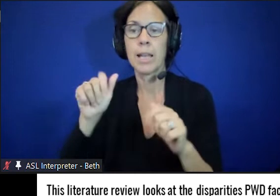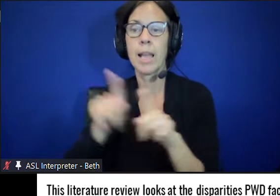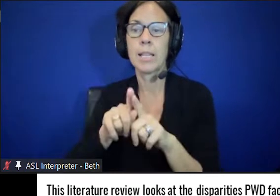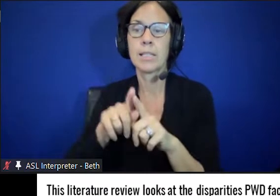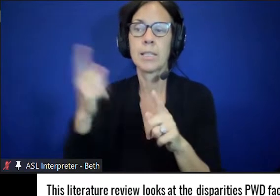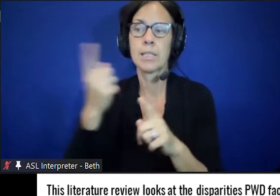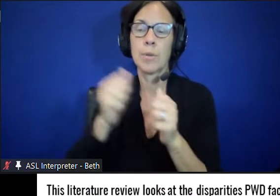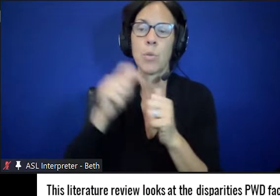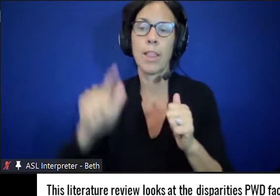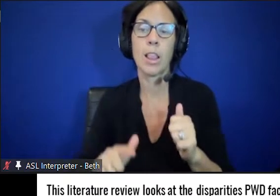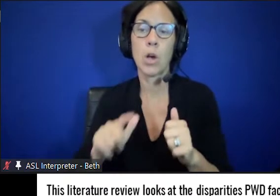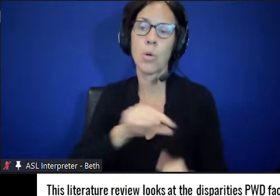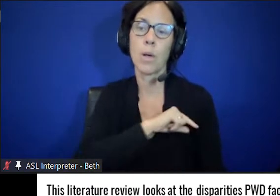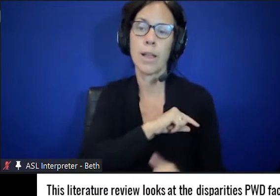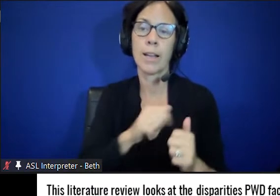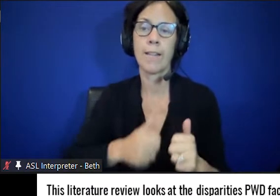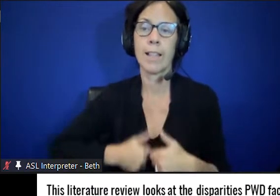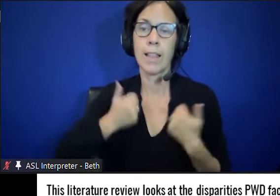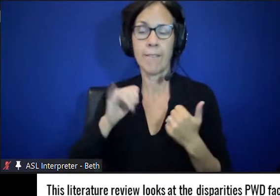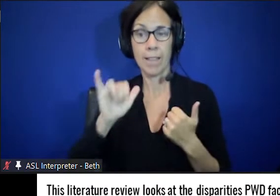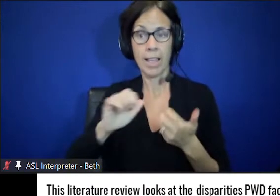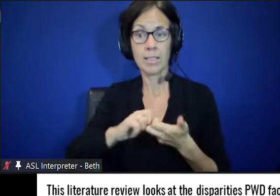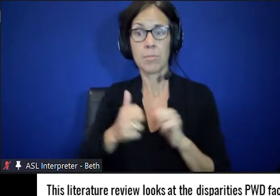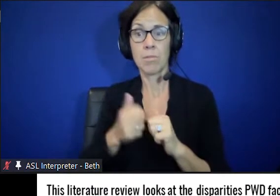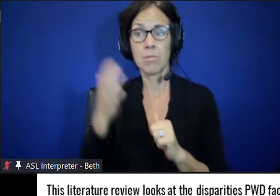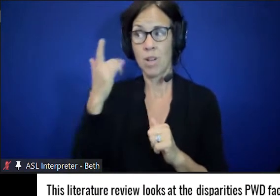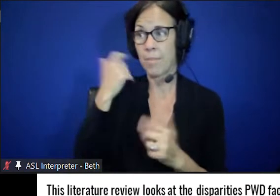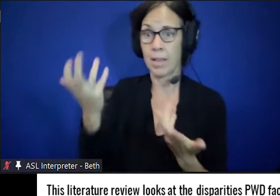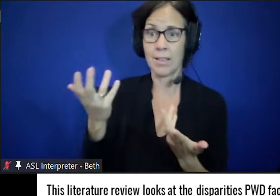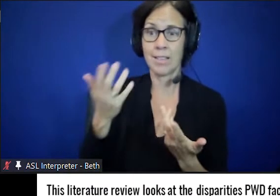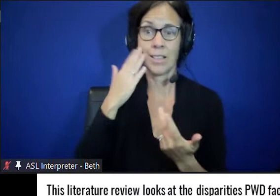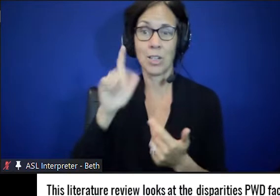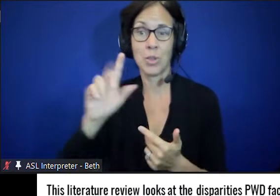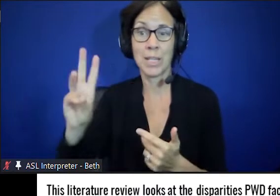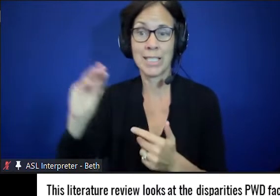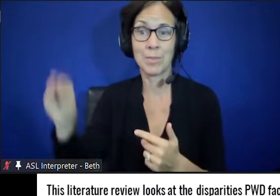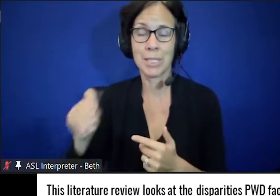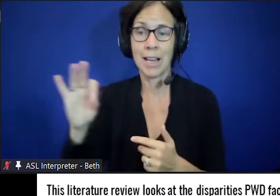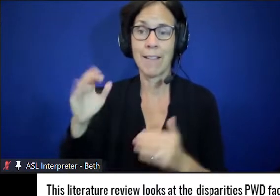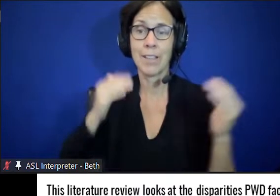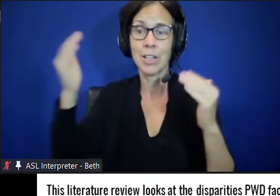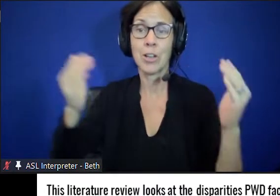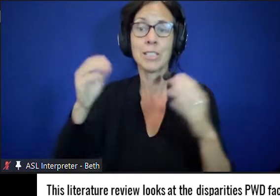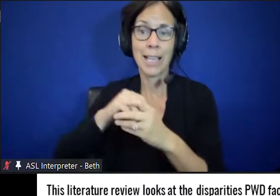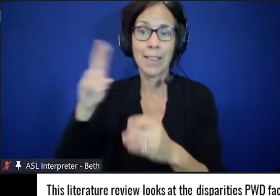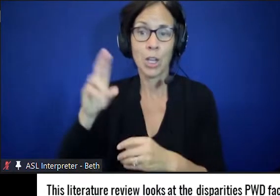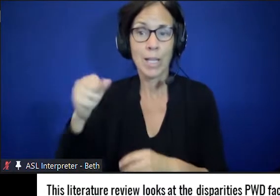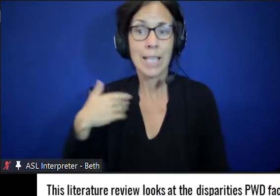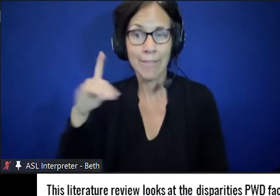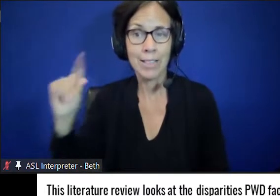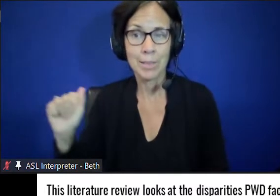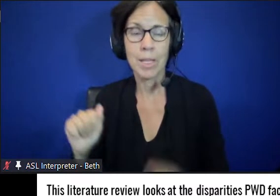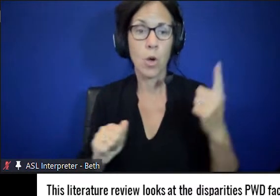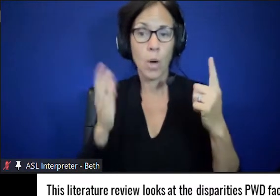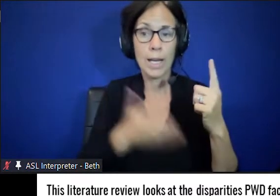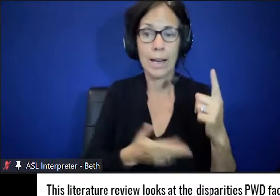of life. This is a problem because, 26% of adults in the US have a disability, and 1 in 3 of these